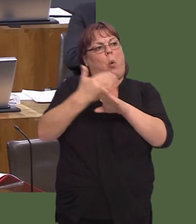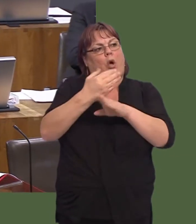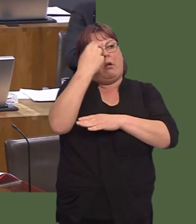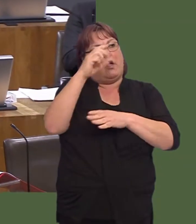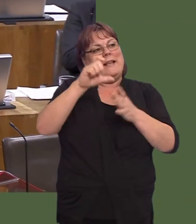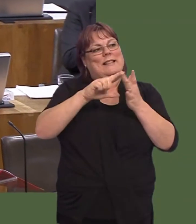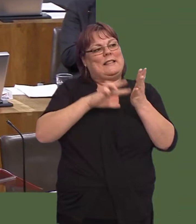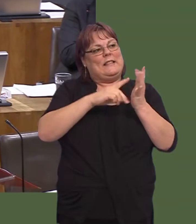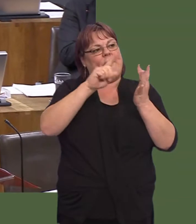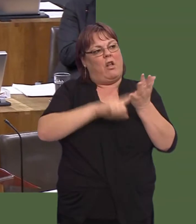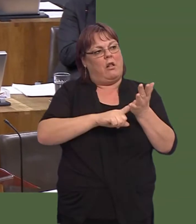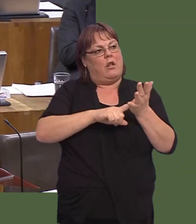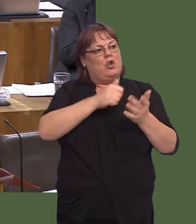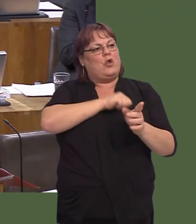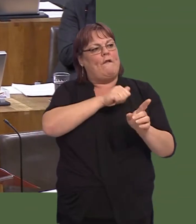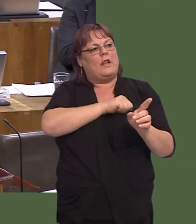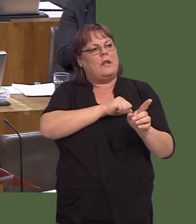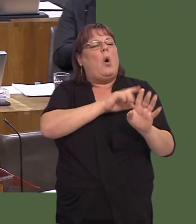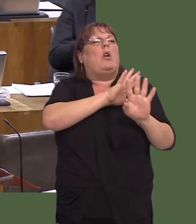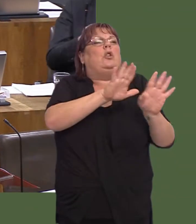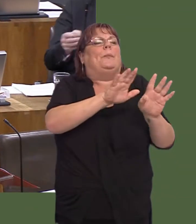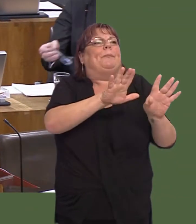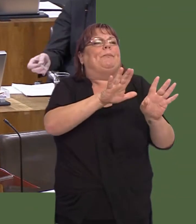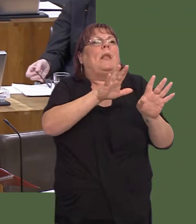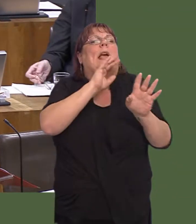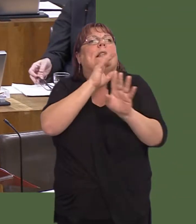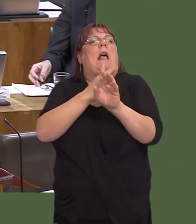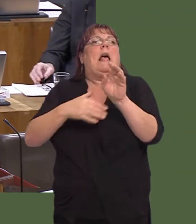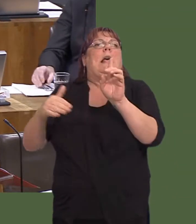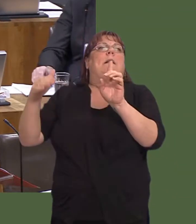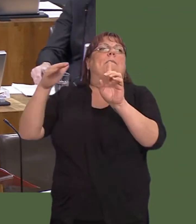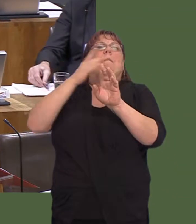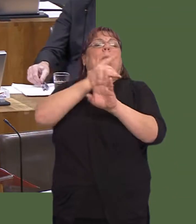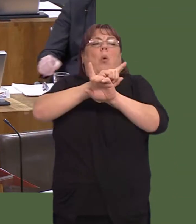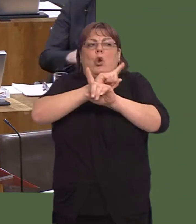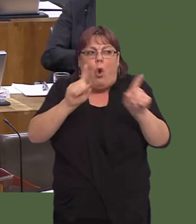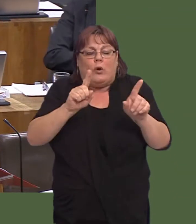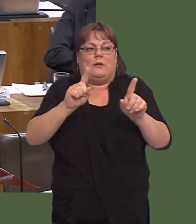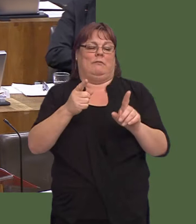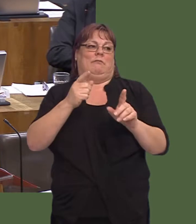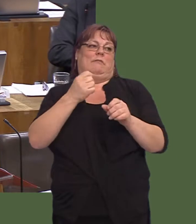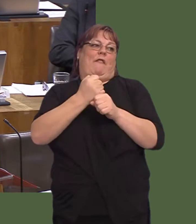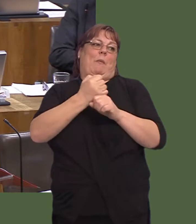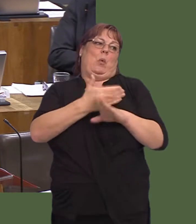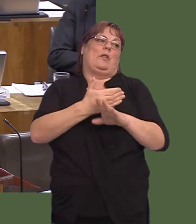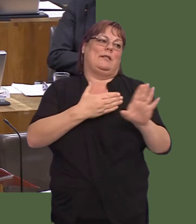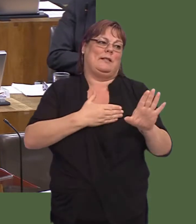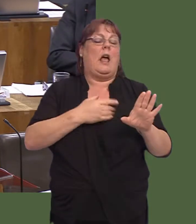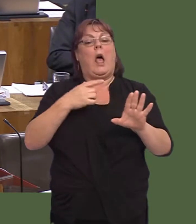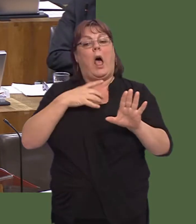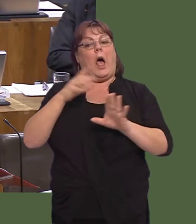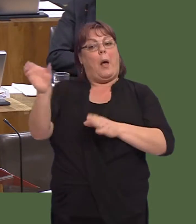civil servants or any other part of the... Sorry, it's not senior civil servants, it's those who are not senior civil servants. I'm not responsible for the civil service. I appoint special